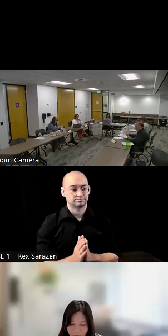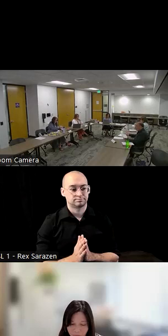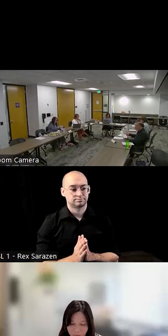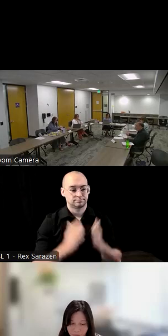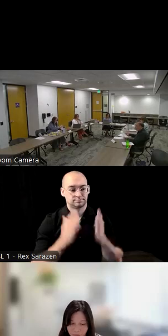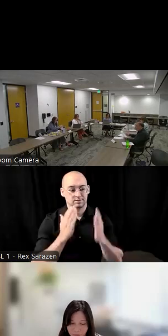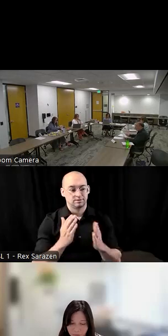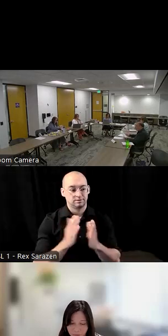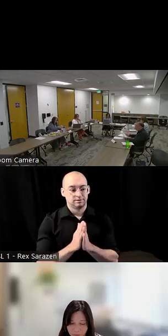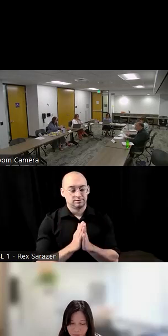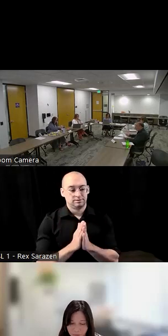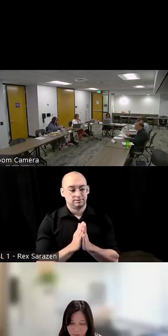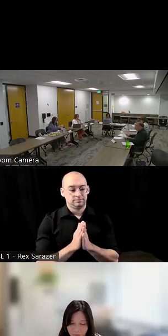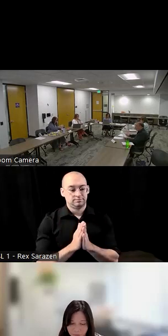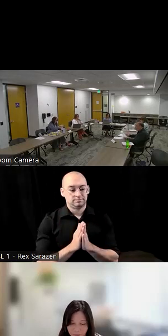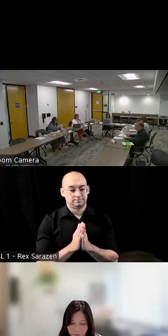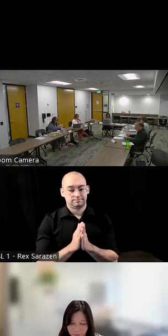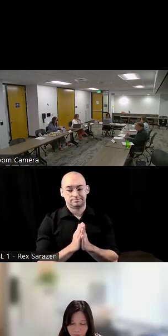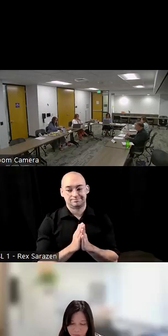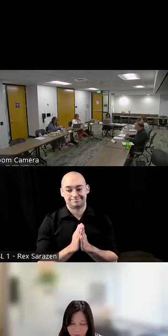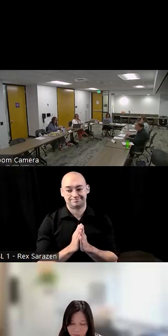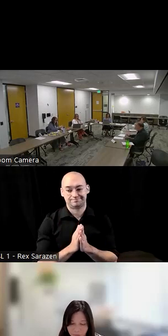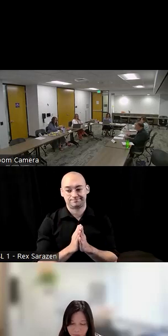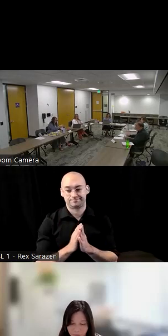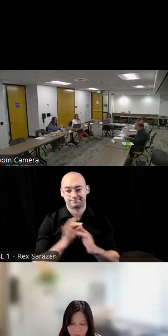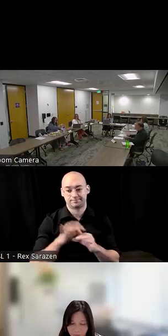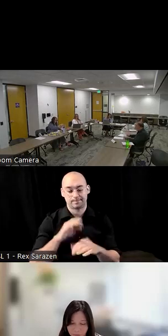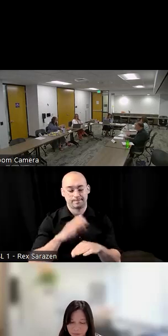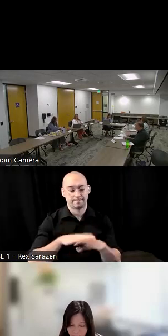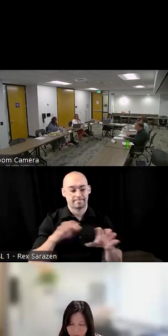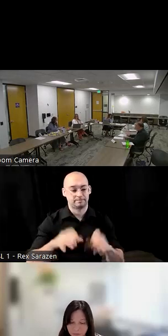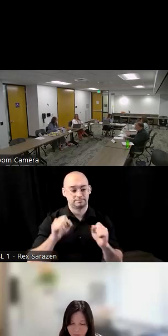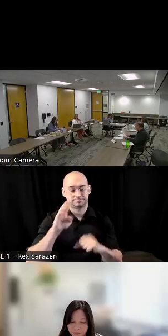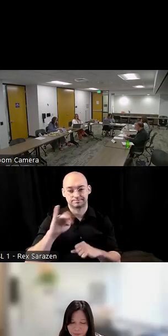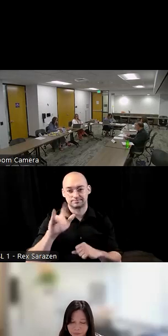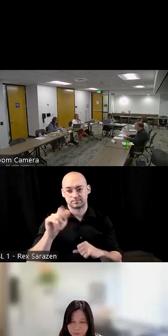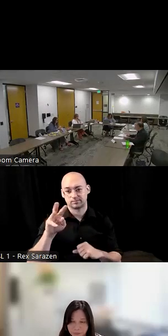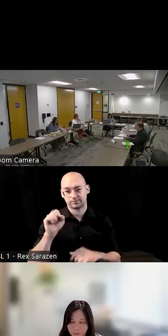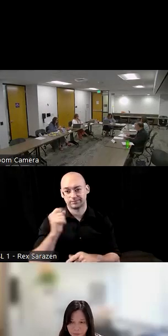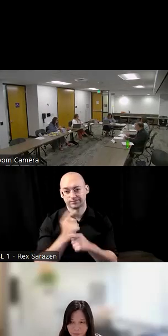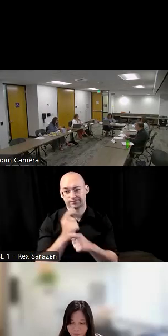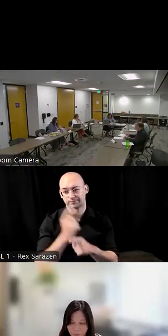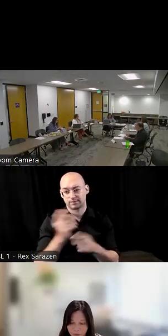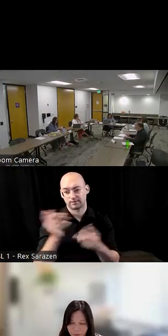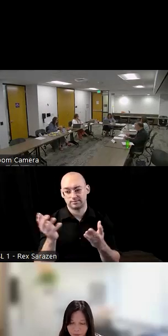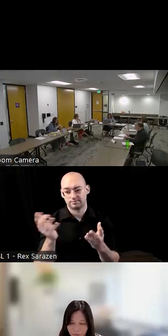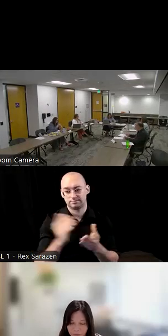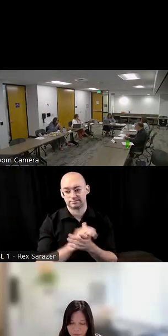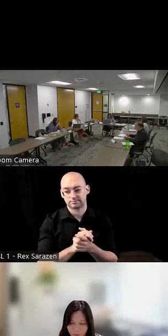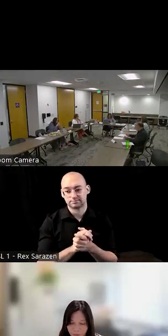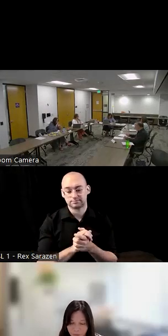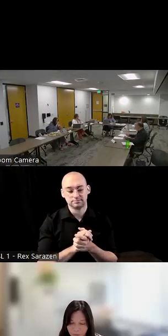So you want to vote on the adoption of the bylaws, right? Or Does the committee